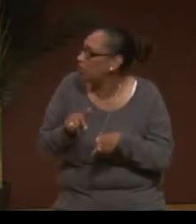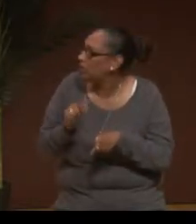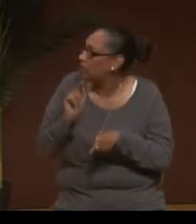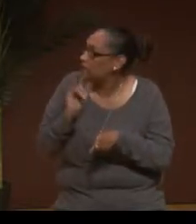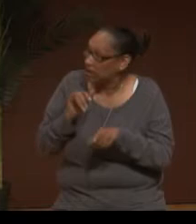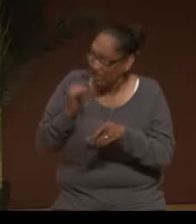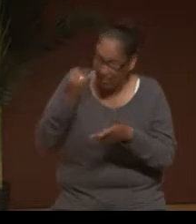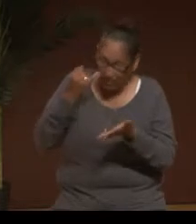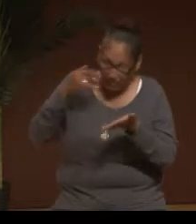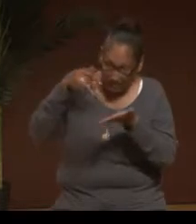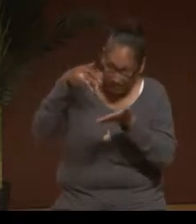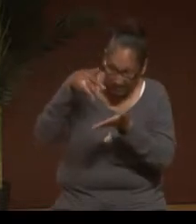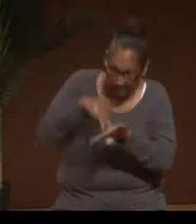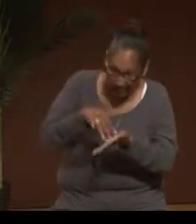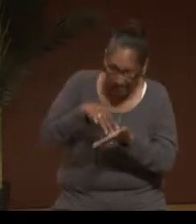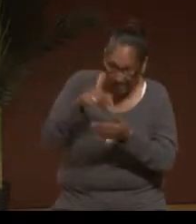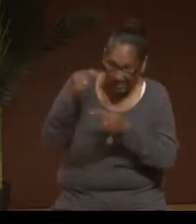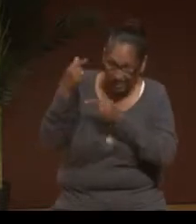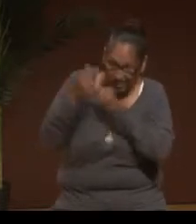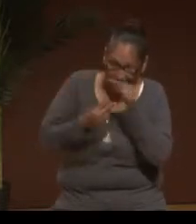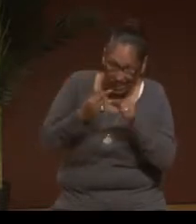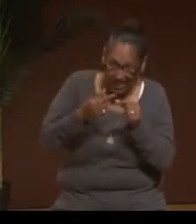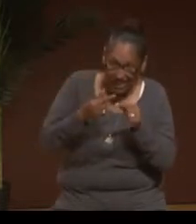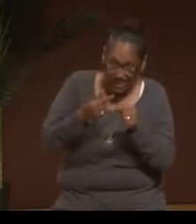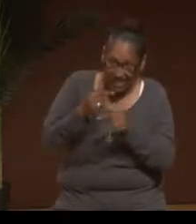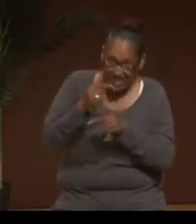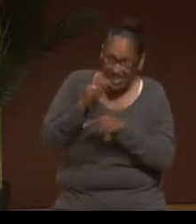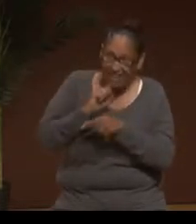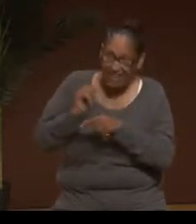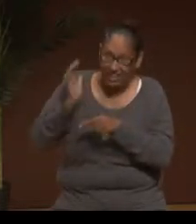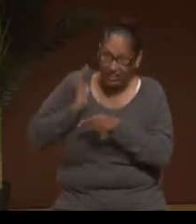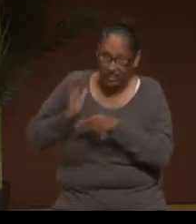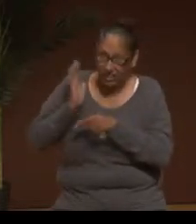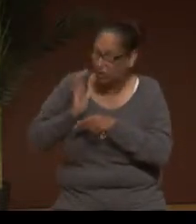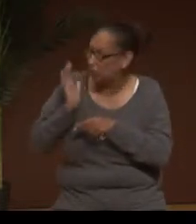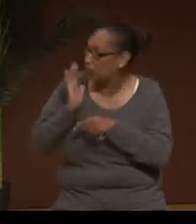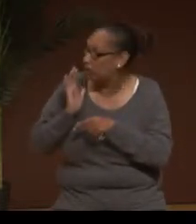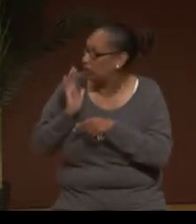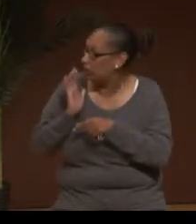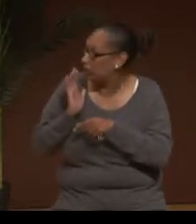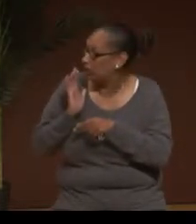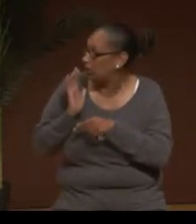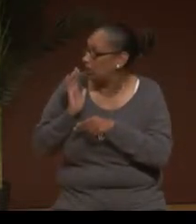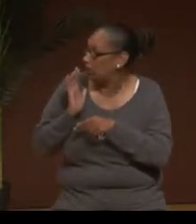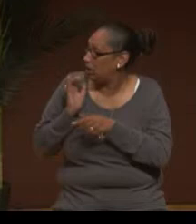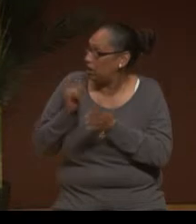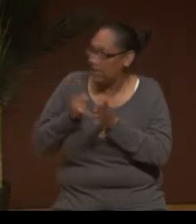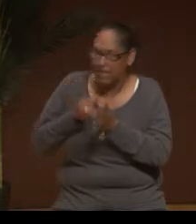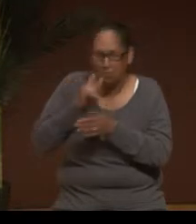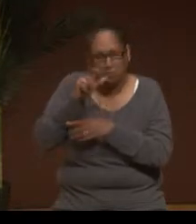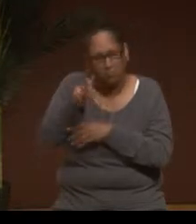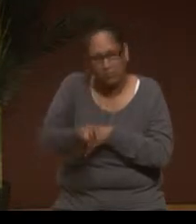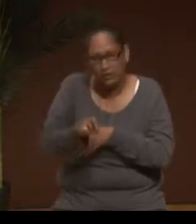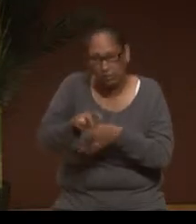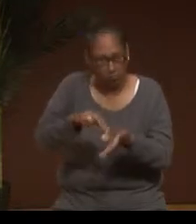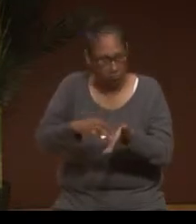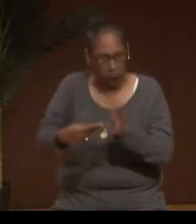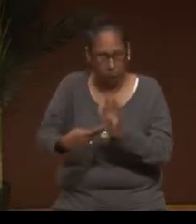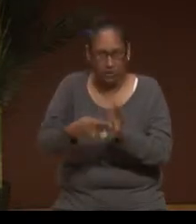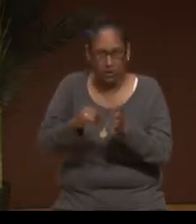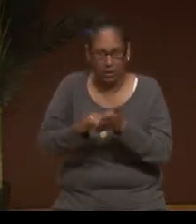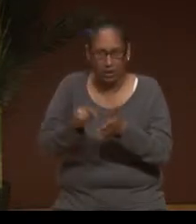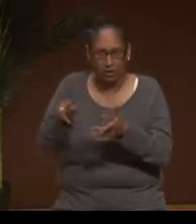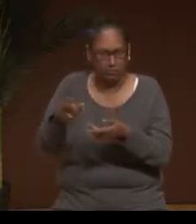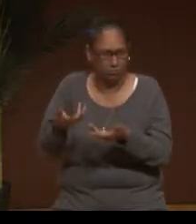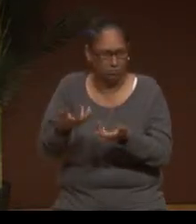if a study of genetic ancestry does not turn up a connection to indigenous ancestors, it does not necessarily mean that such